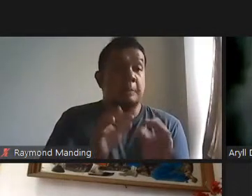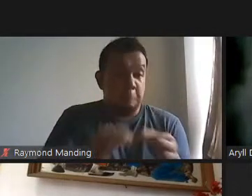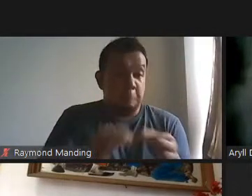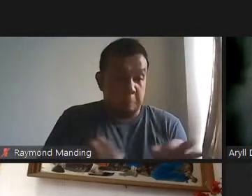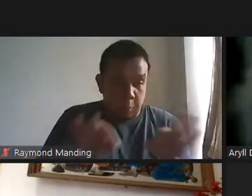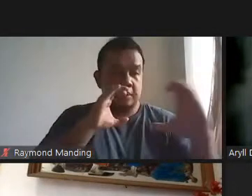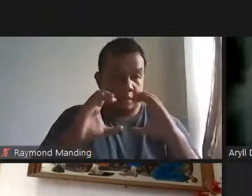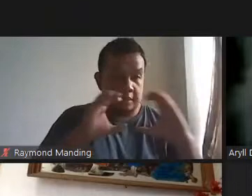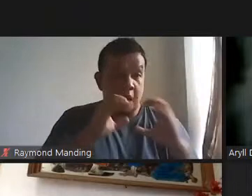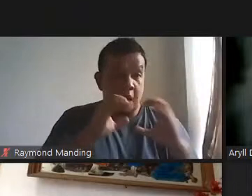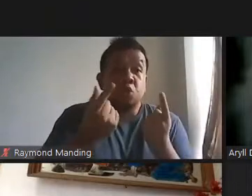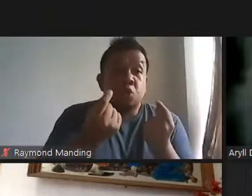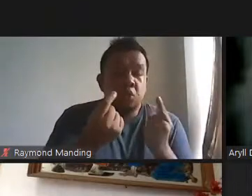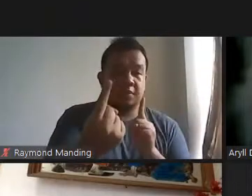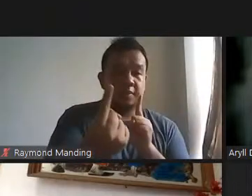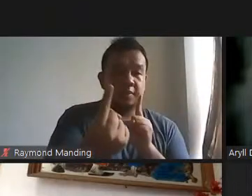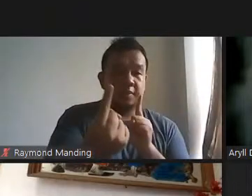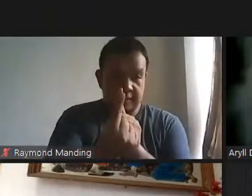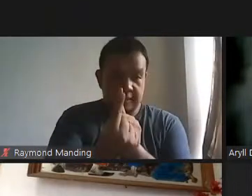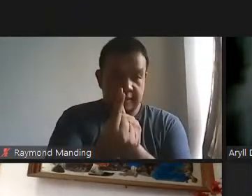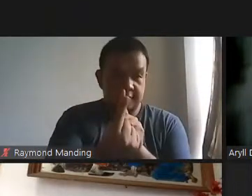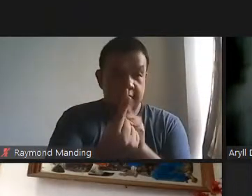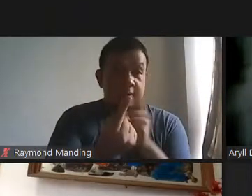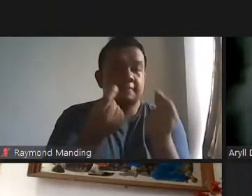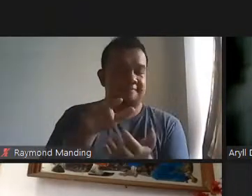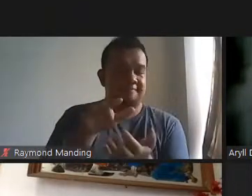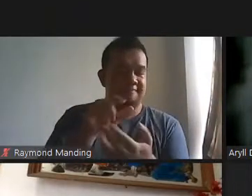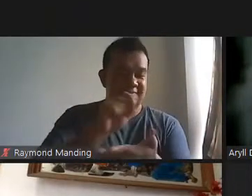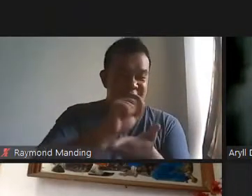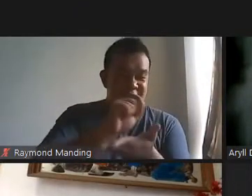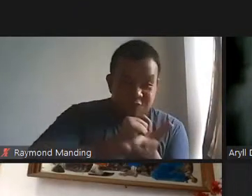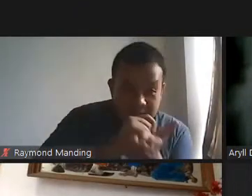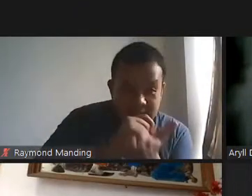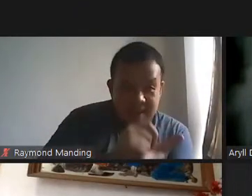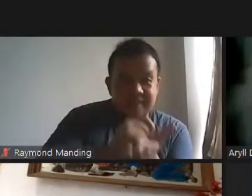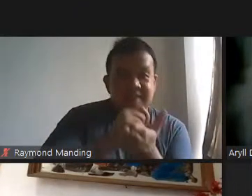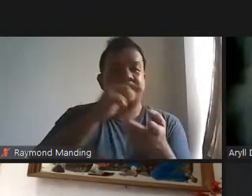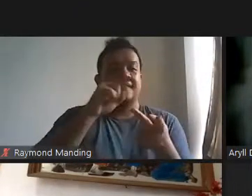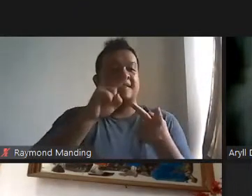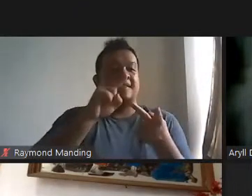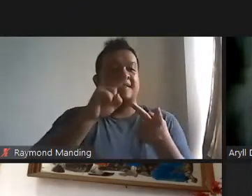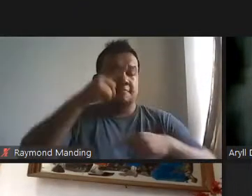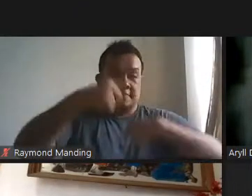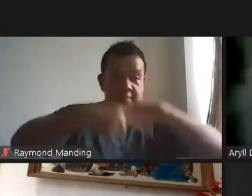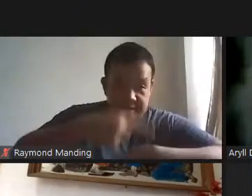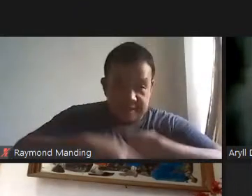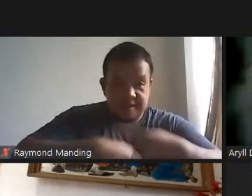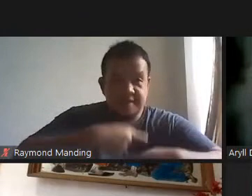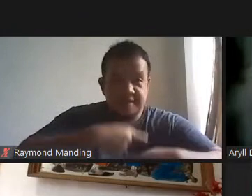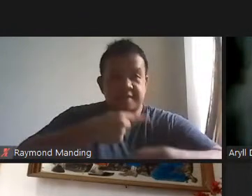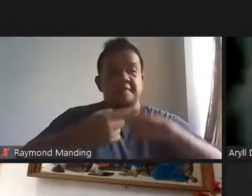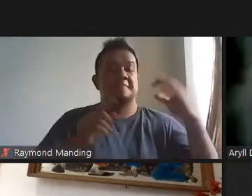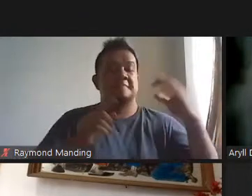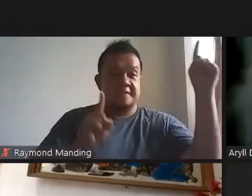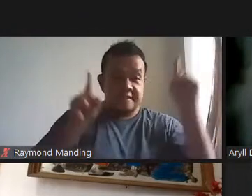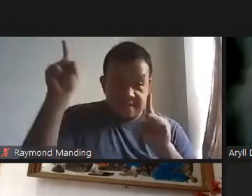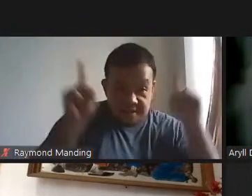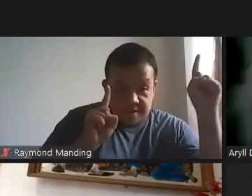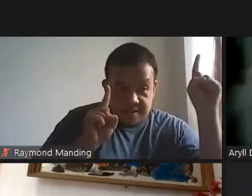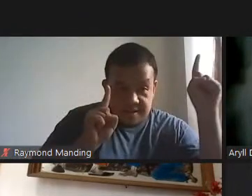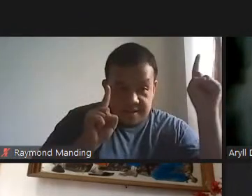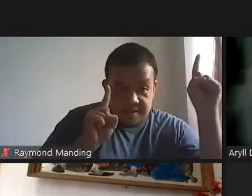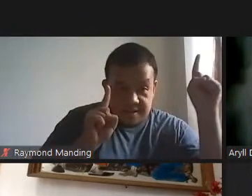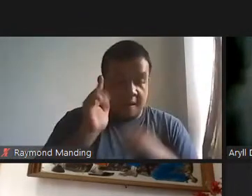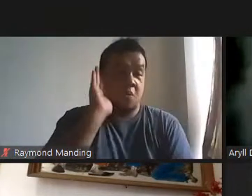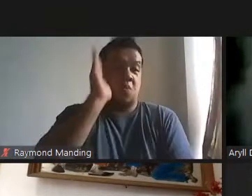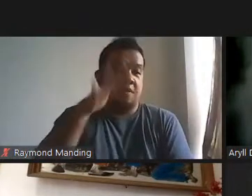ibibigyan ng pity yung deaf or maaawa sa deaf. Pero communication is a really good way to bridge that gap. So you can do